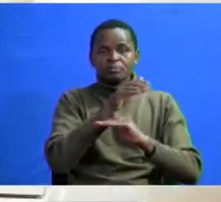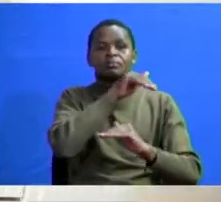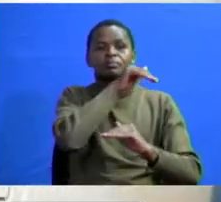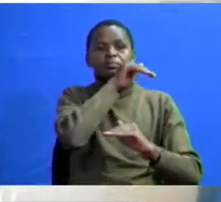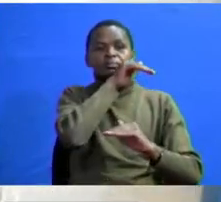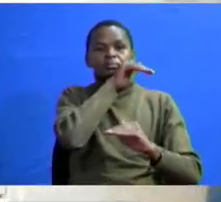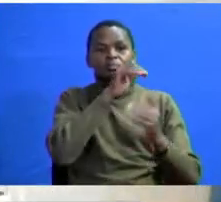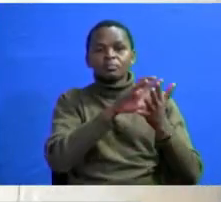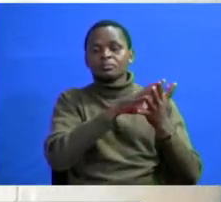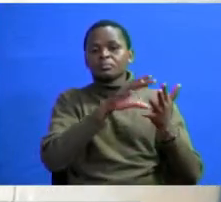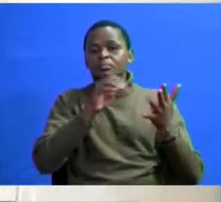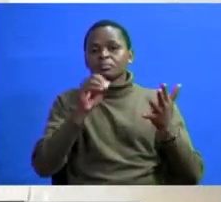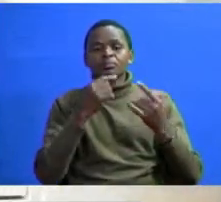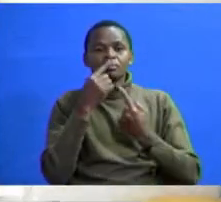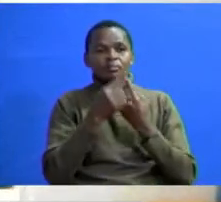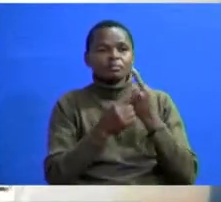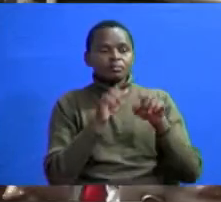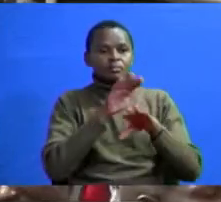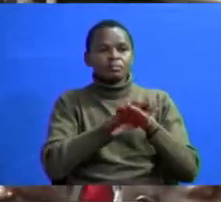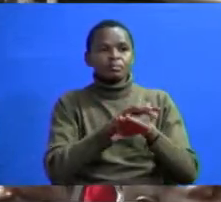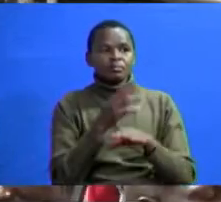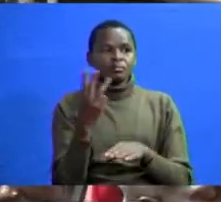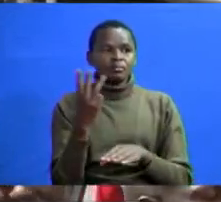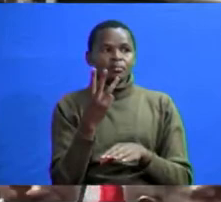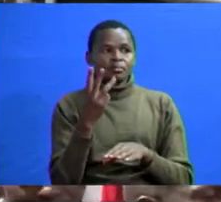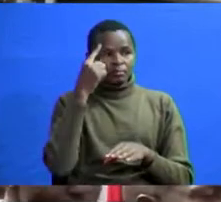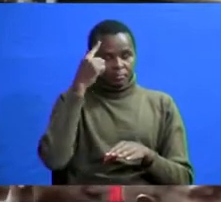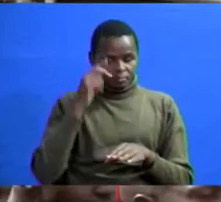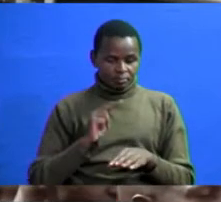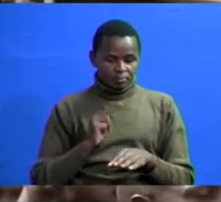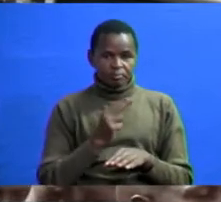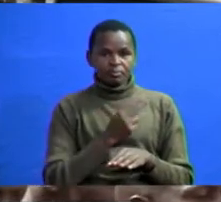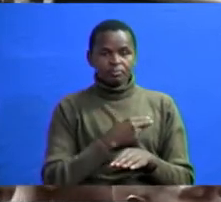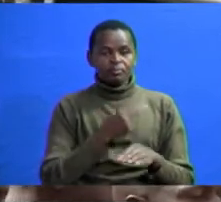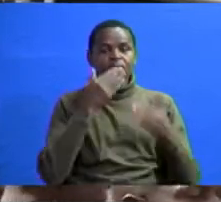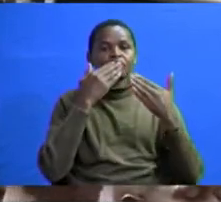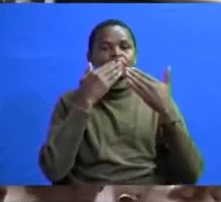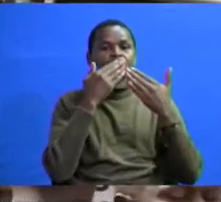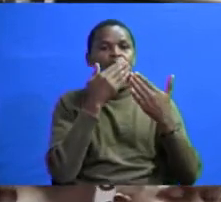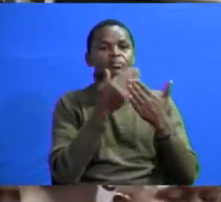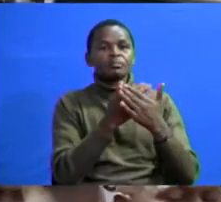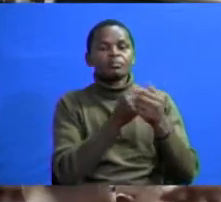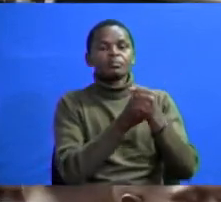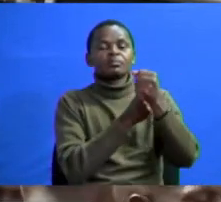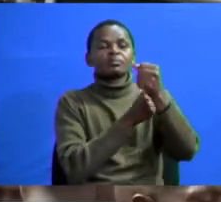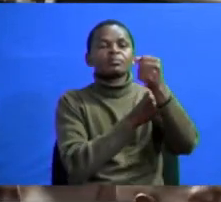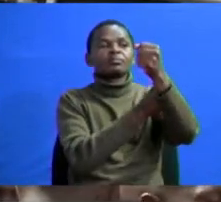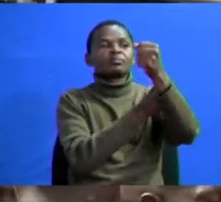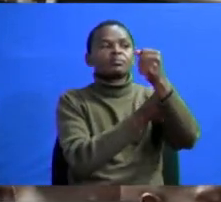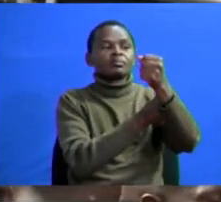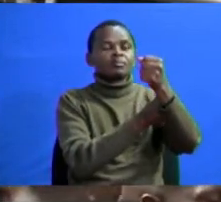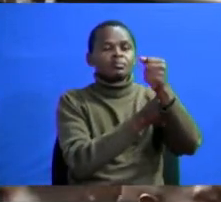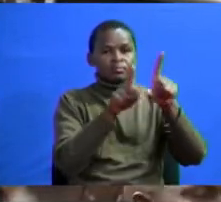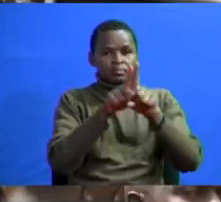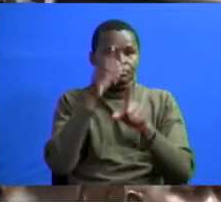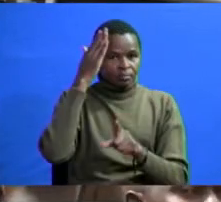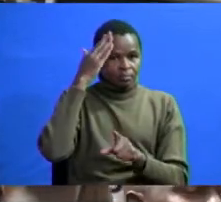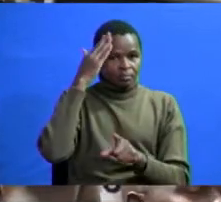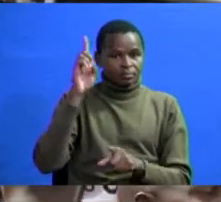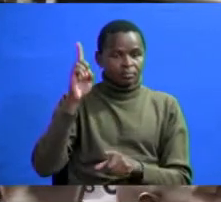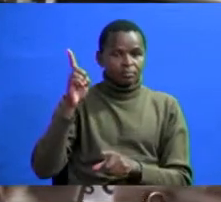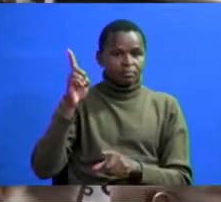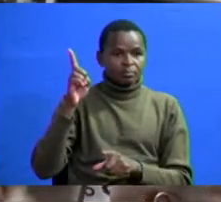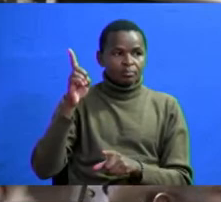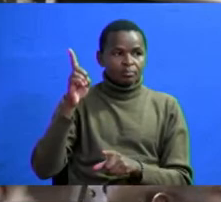exodus from bipartisan talks on Wednesday. Kwa hivyo sisi tunasema asante. Tumuunge rais wetu mkono. Na mnajua ile jamaa